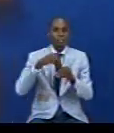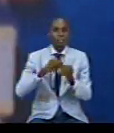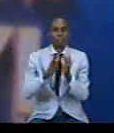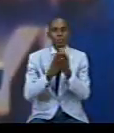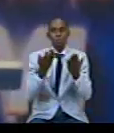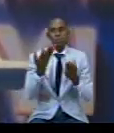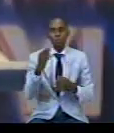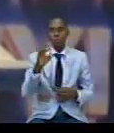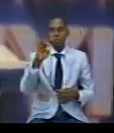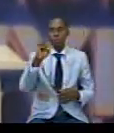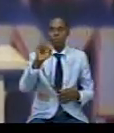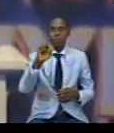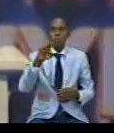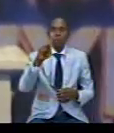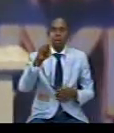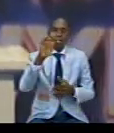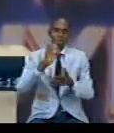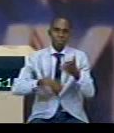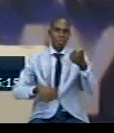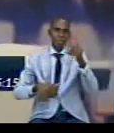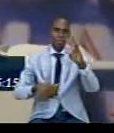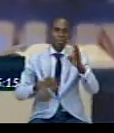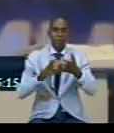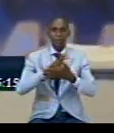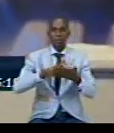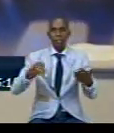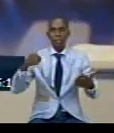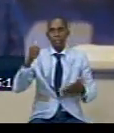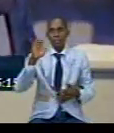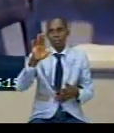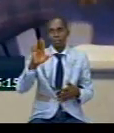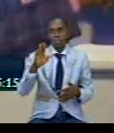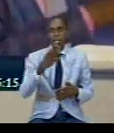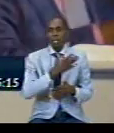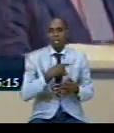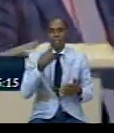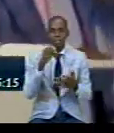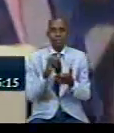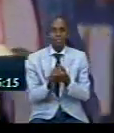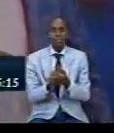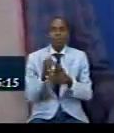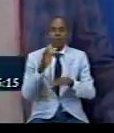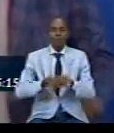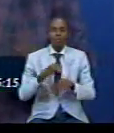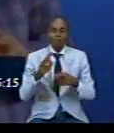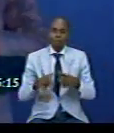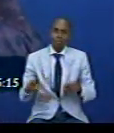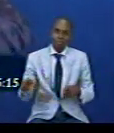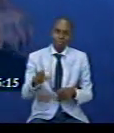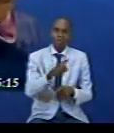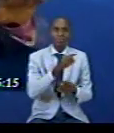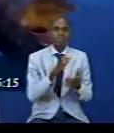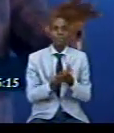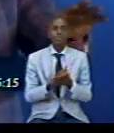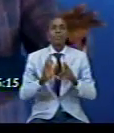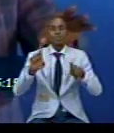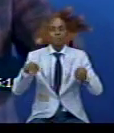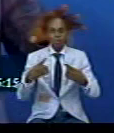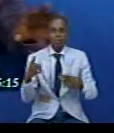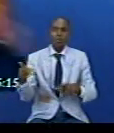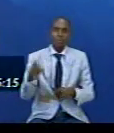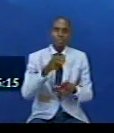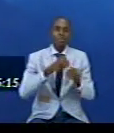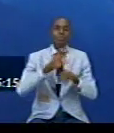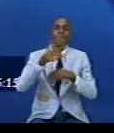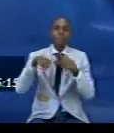16. Reading there from verse 15, it says, and he said unto them, go ye into all the world,